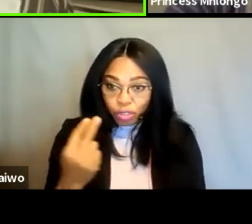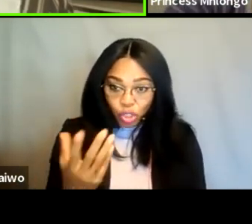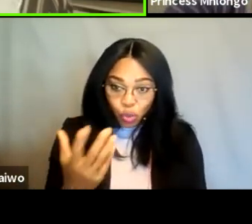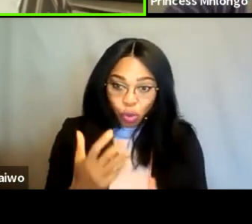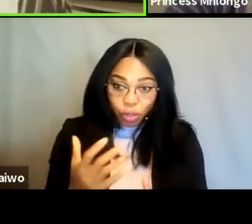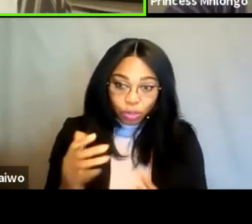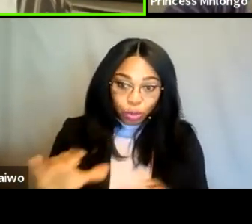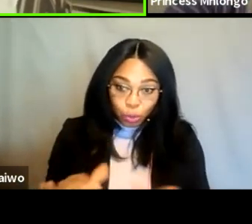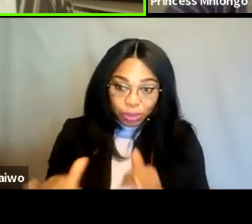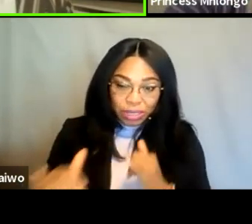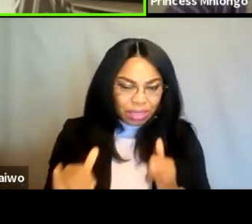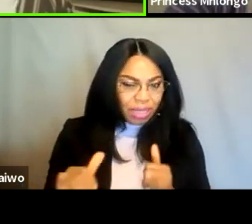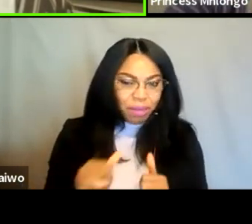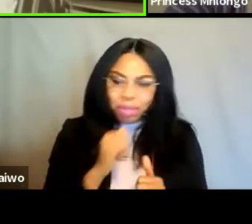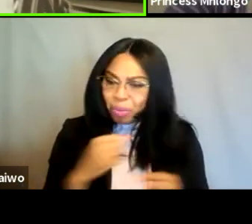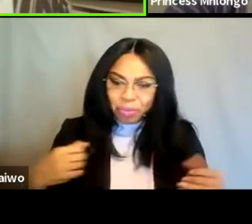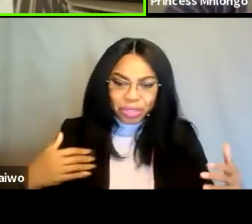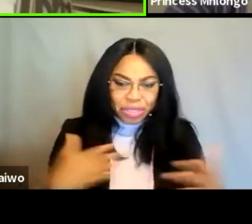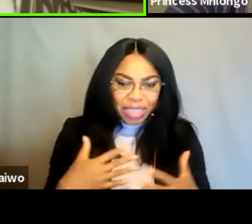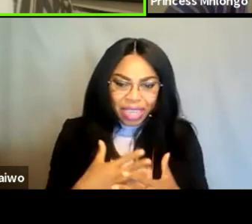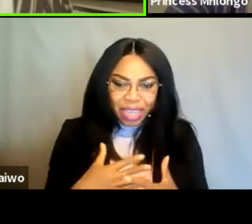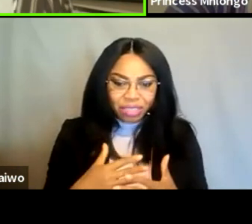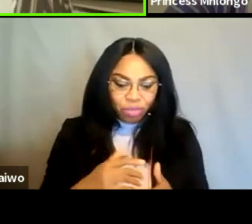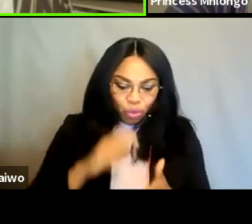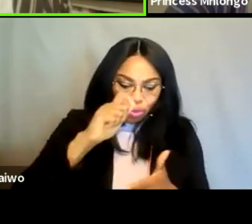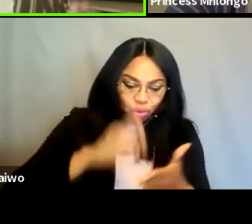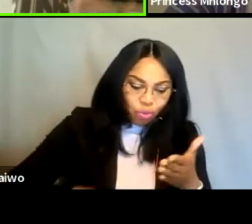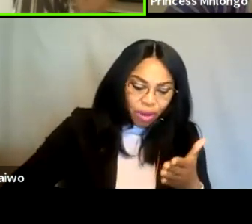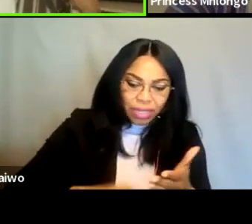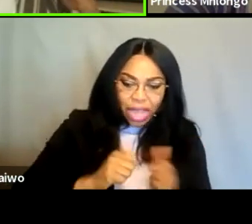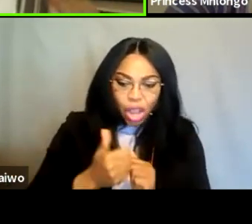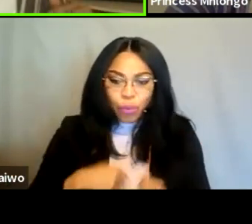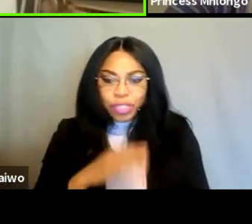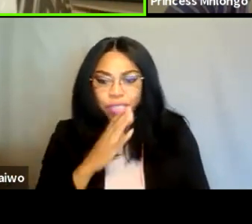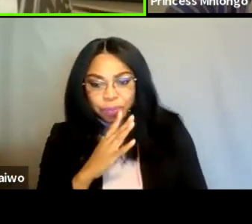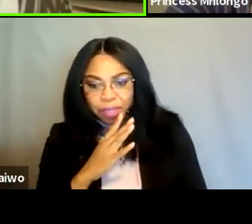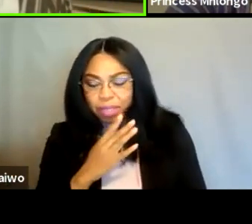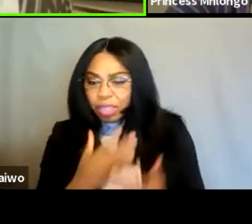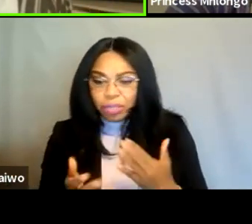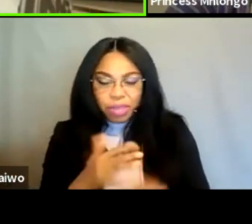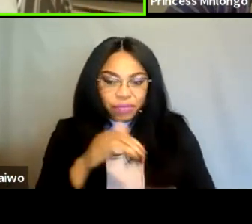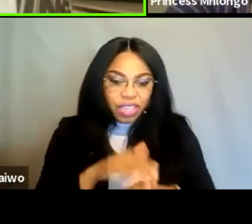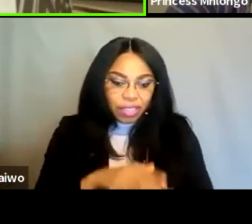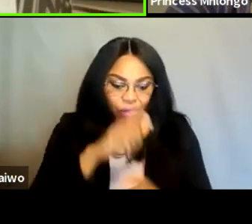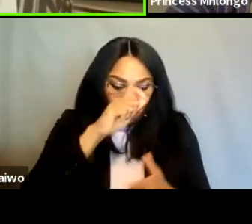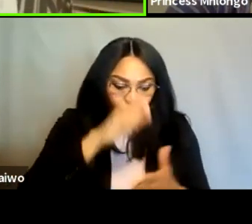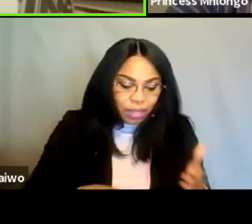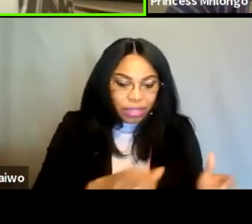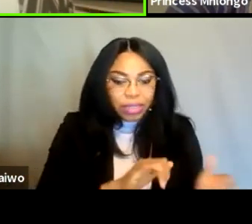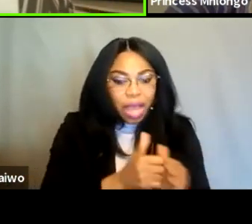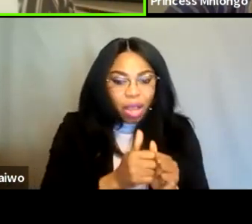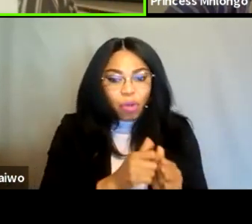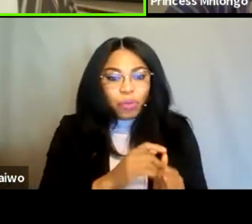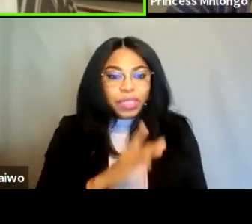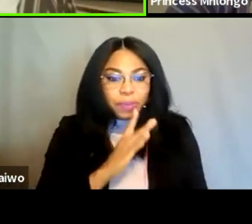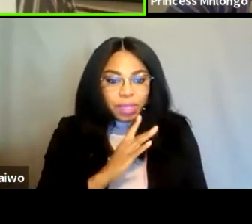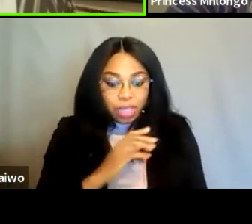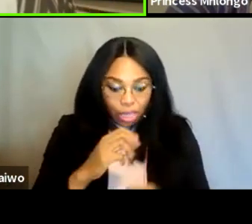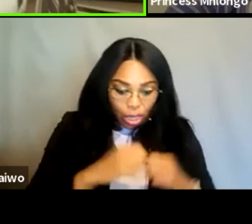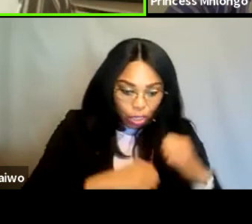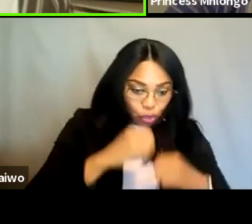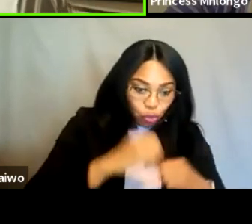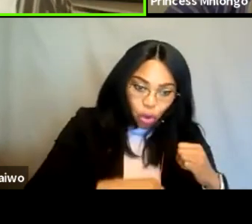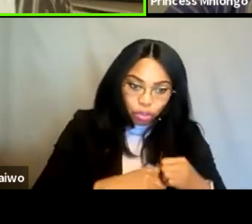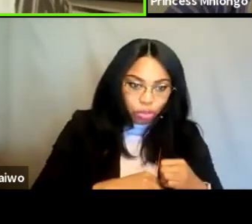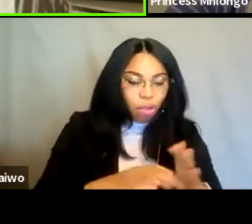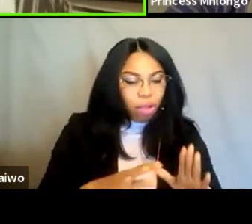don't be fearful to write the way we speak, even if it's English, write it the way we speak it. And then the structure, don't be afraid to structure it after